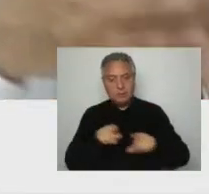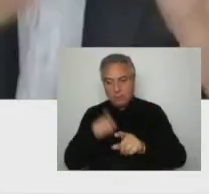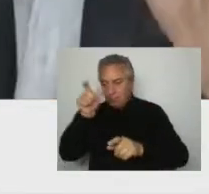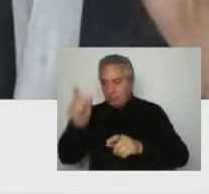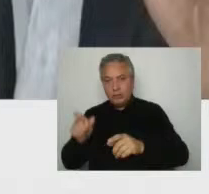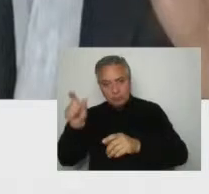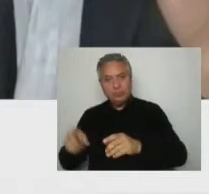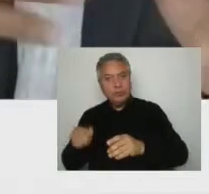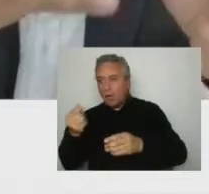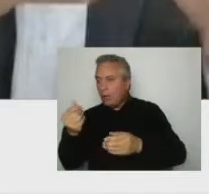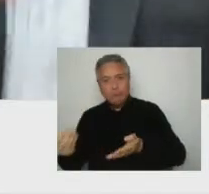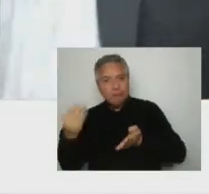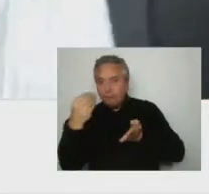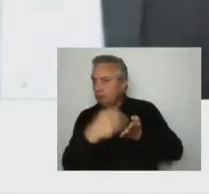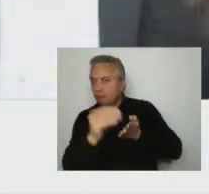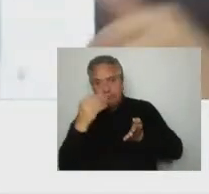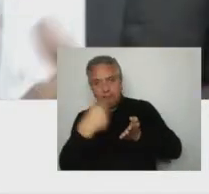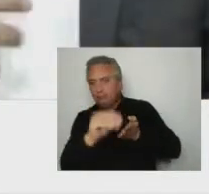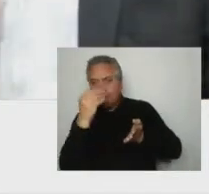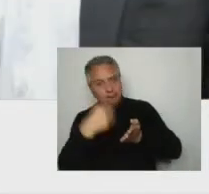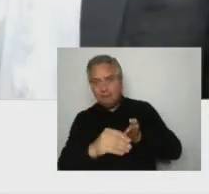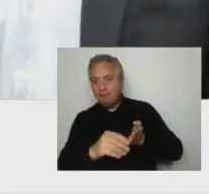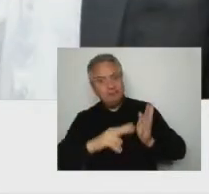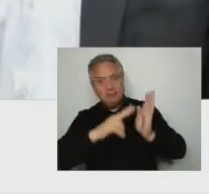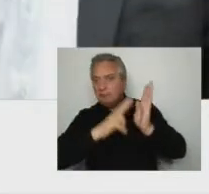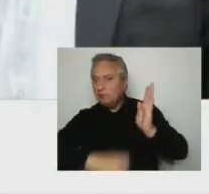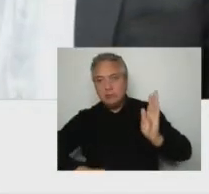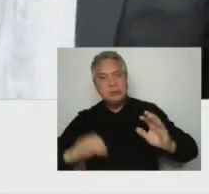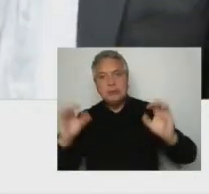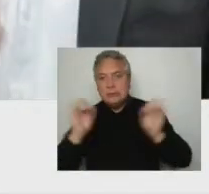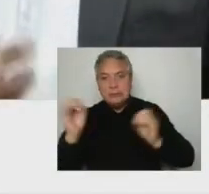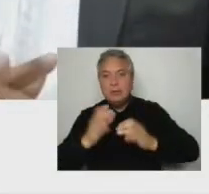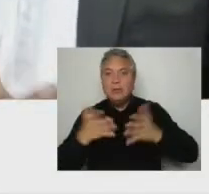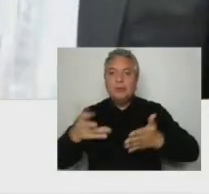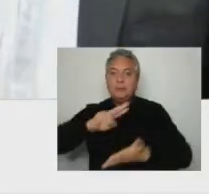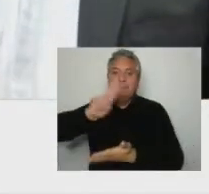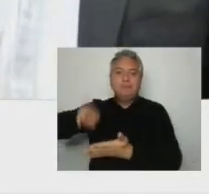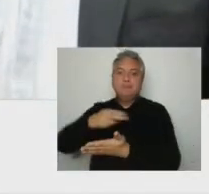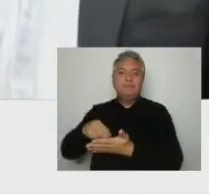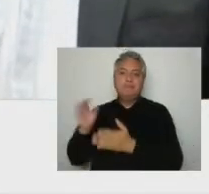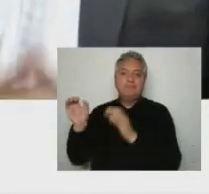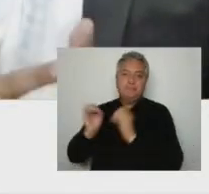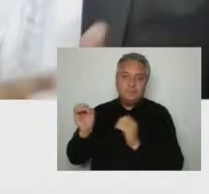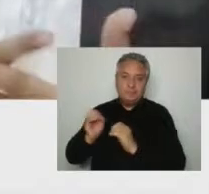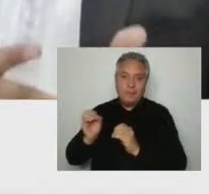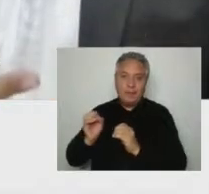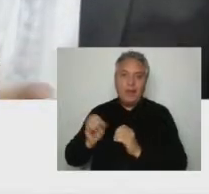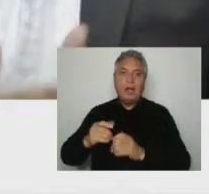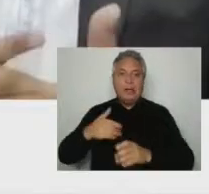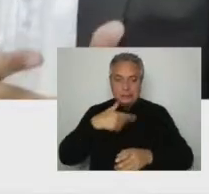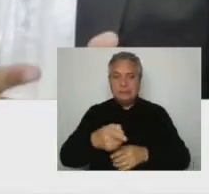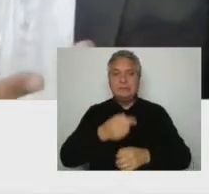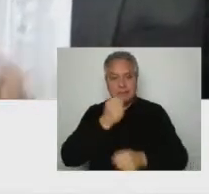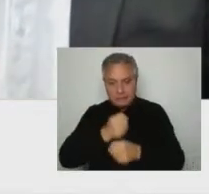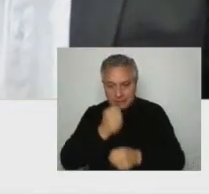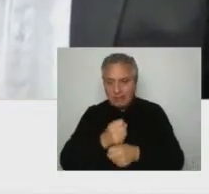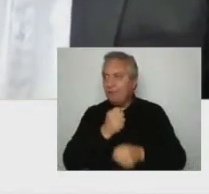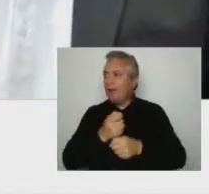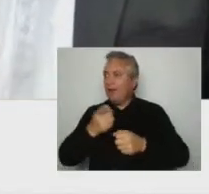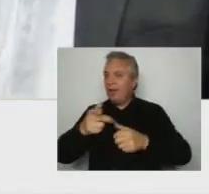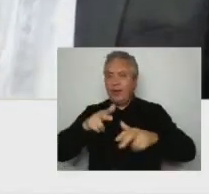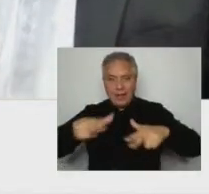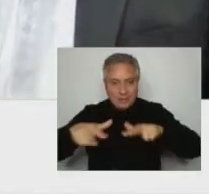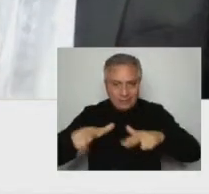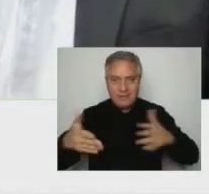do not contribute. There's a high level of informality, and also we're trying to find appropriate products that